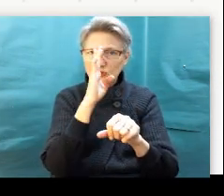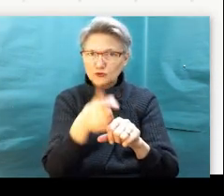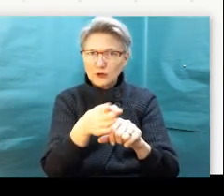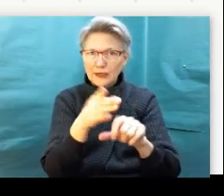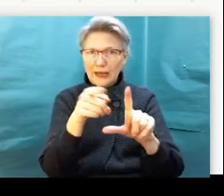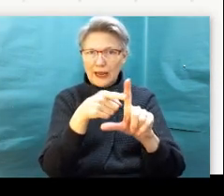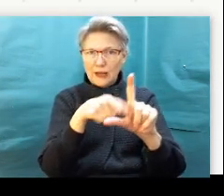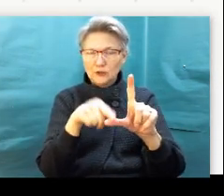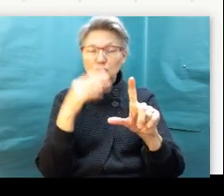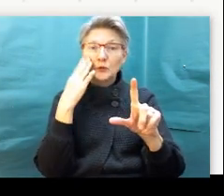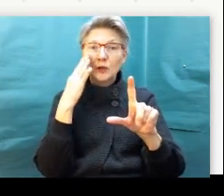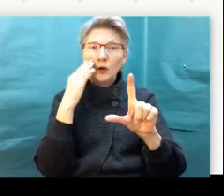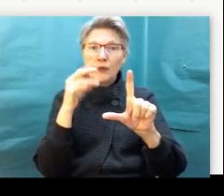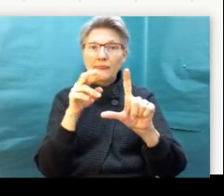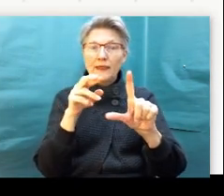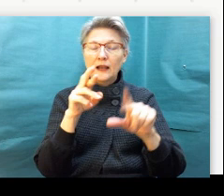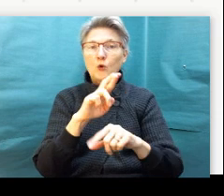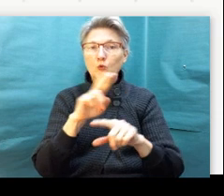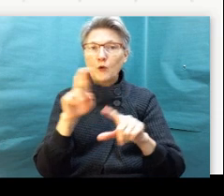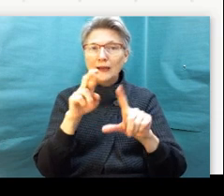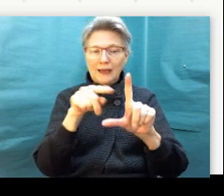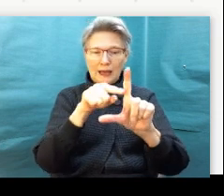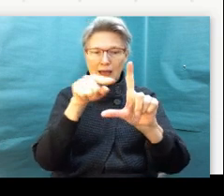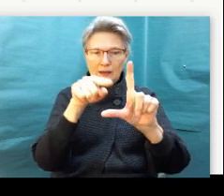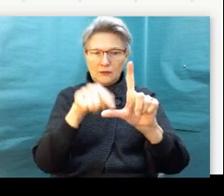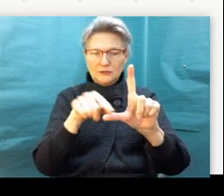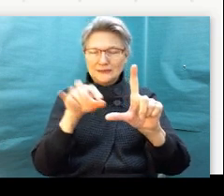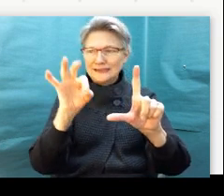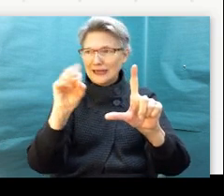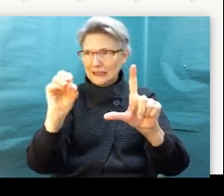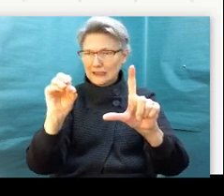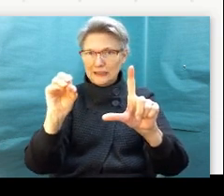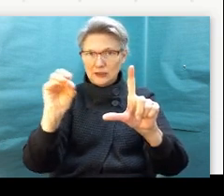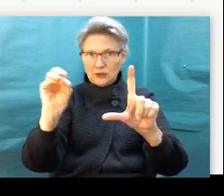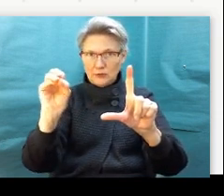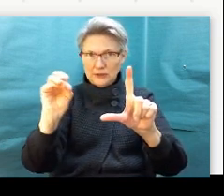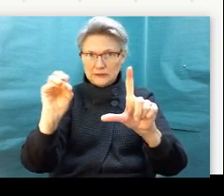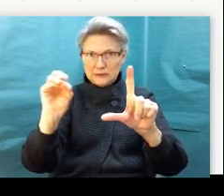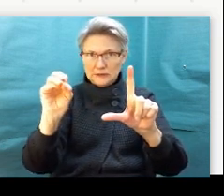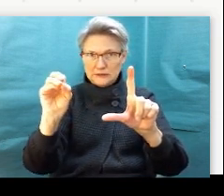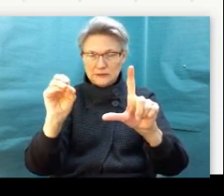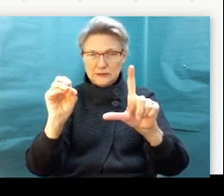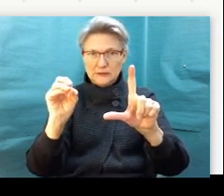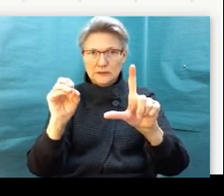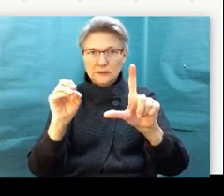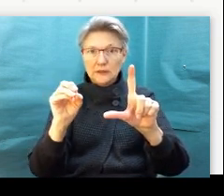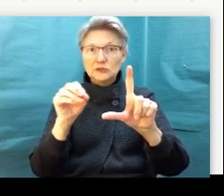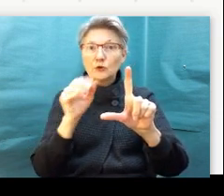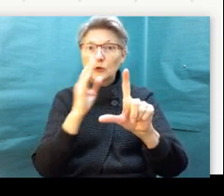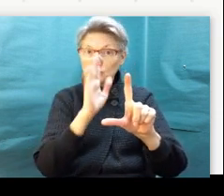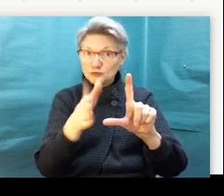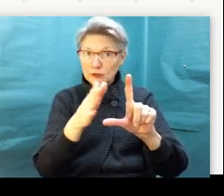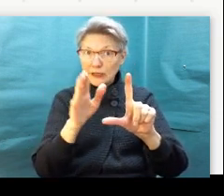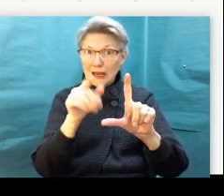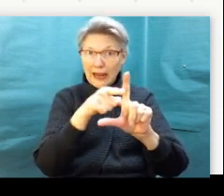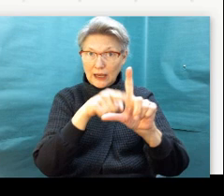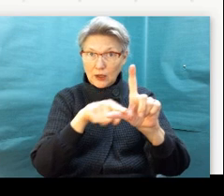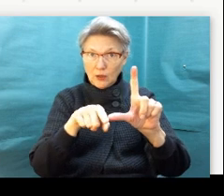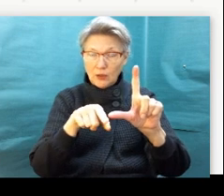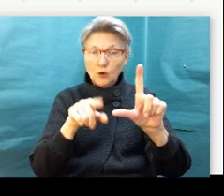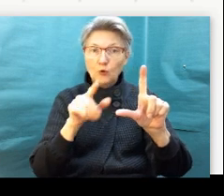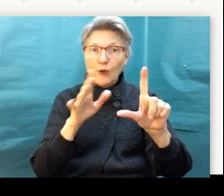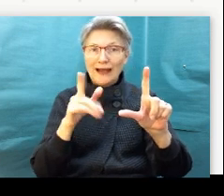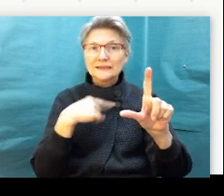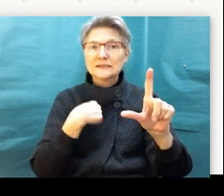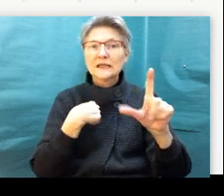a right angle is a 90-degree angle, right? That's the angle measurement. So a straight angle actually